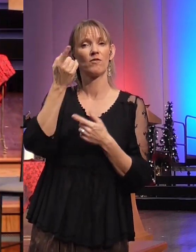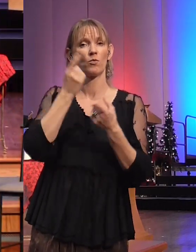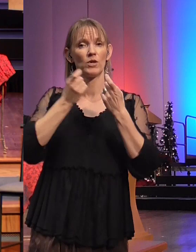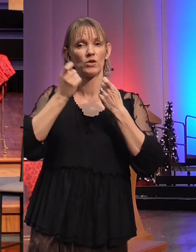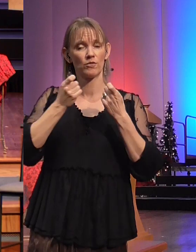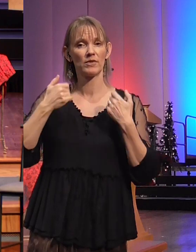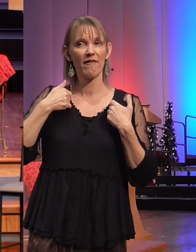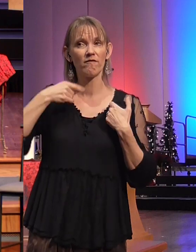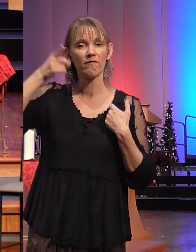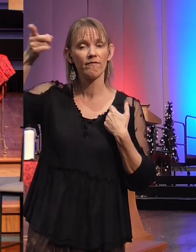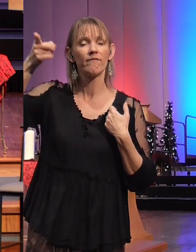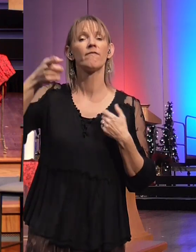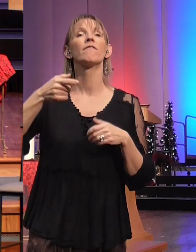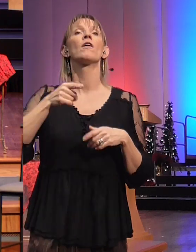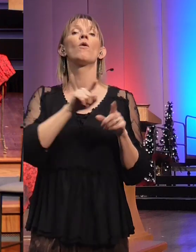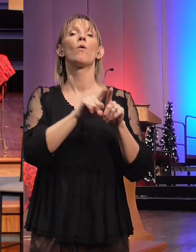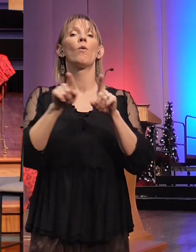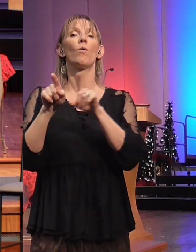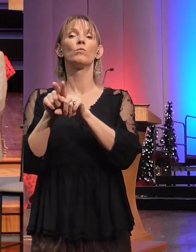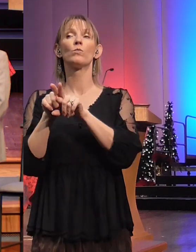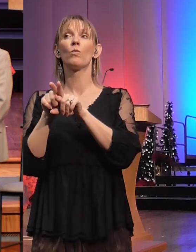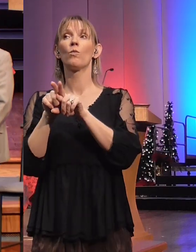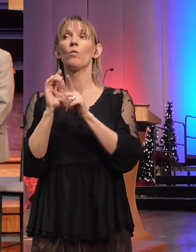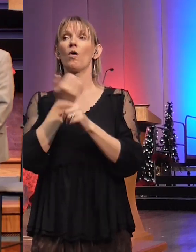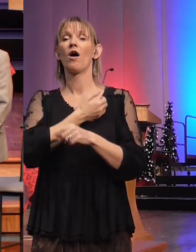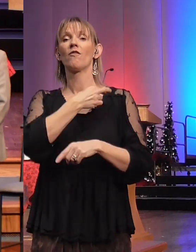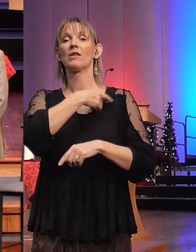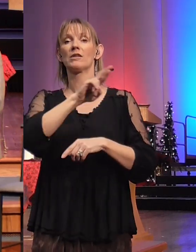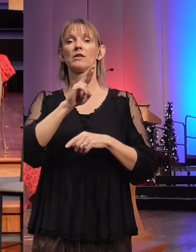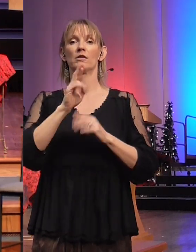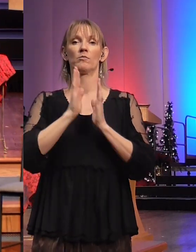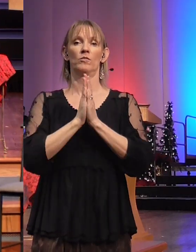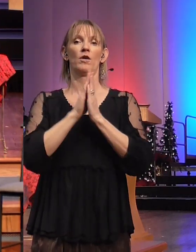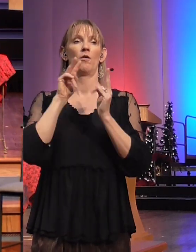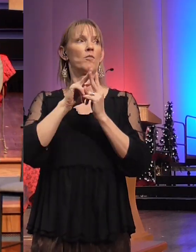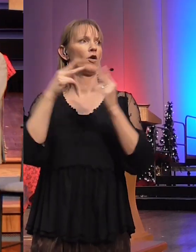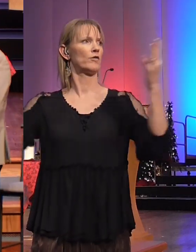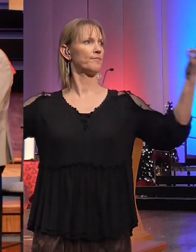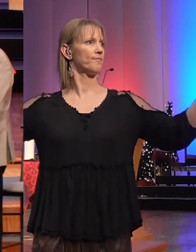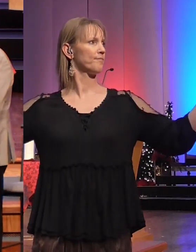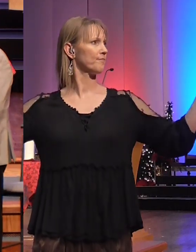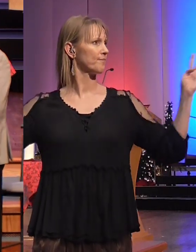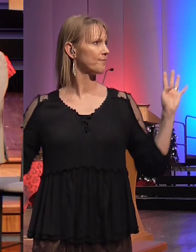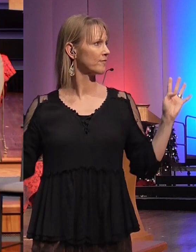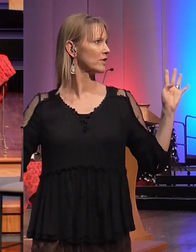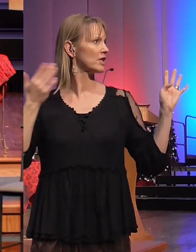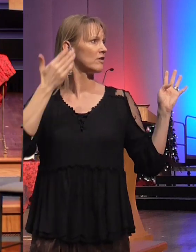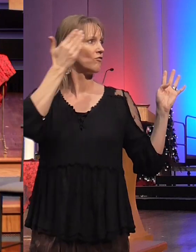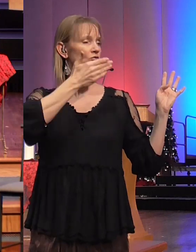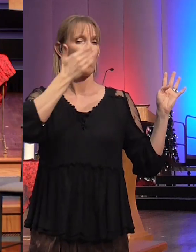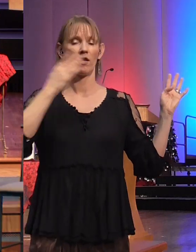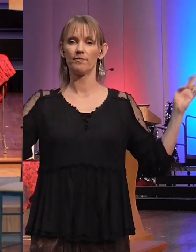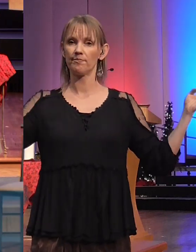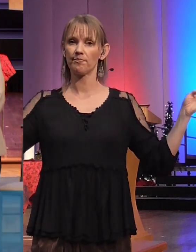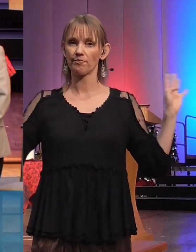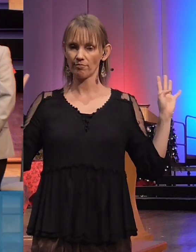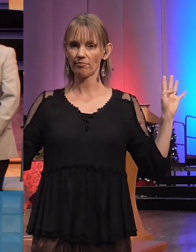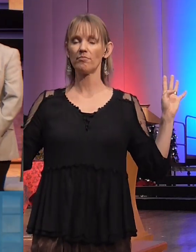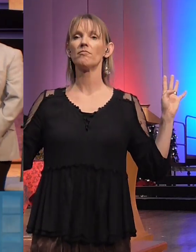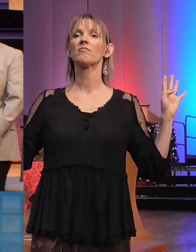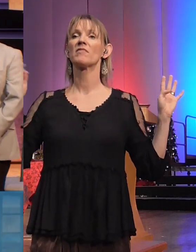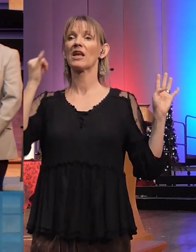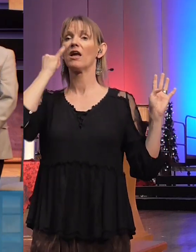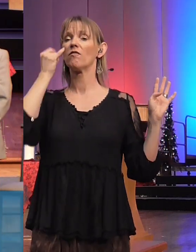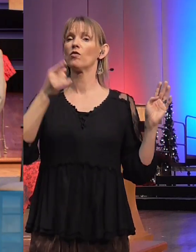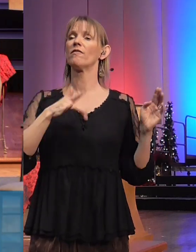questions. And also, our religious science practitioners, here they come. They're coming down front, in place.